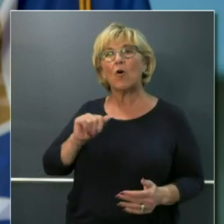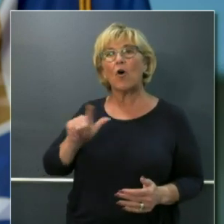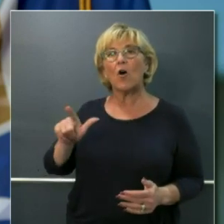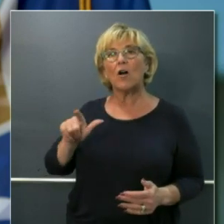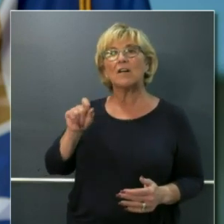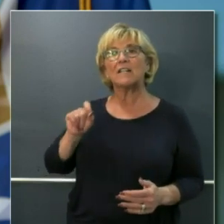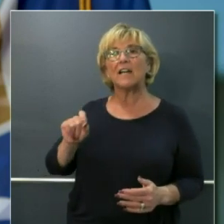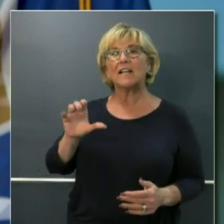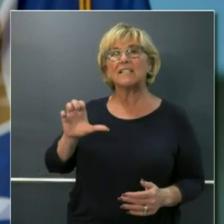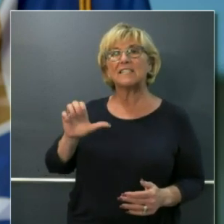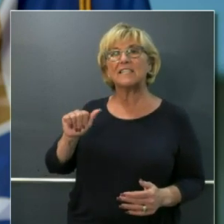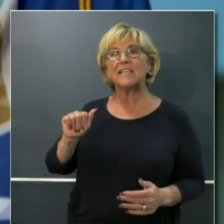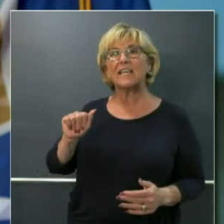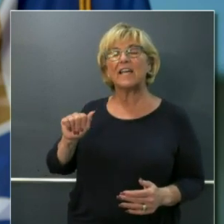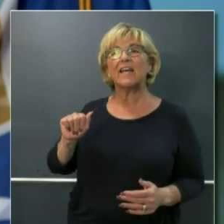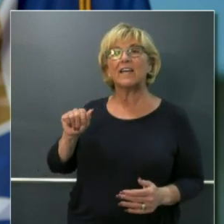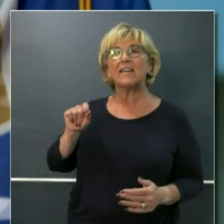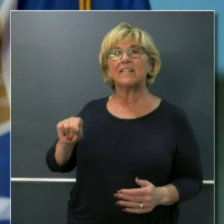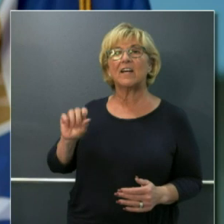californiansforall.ca.gov,